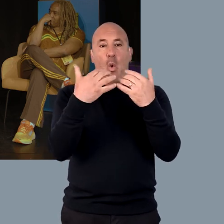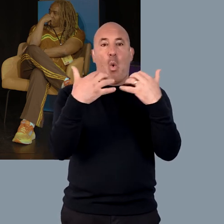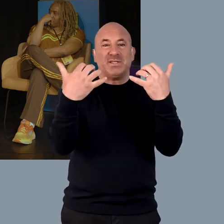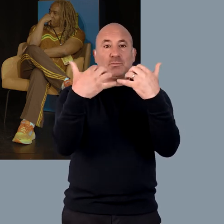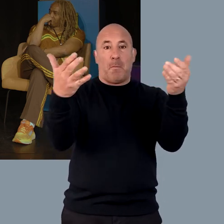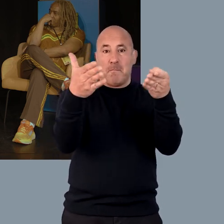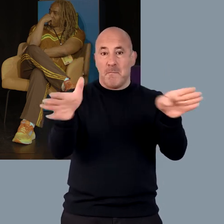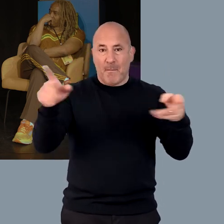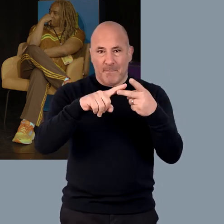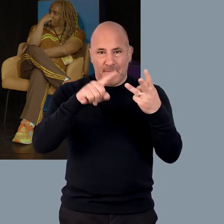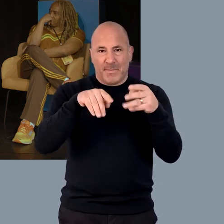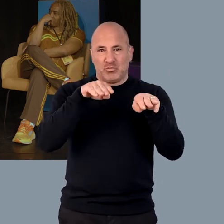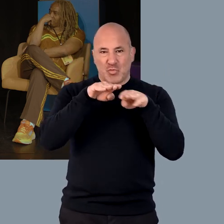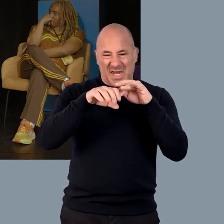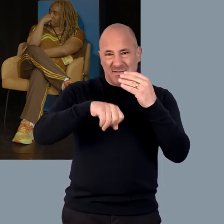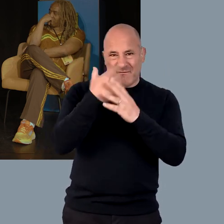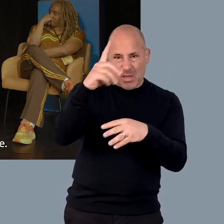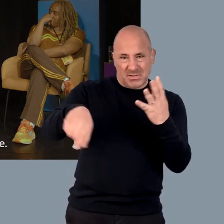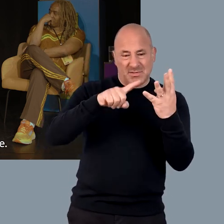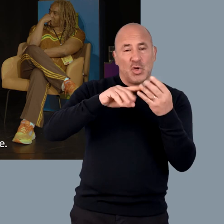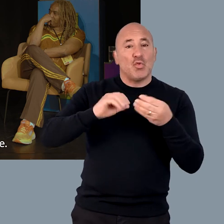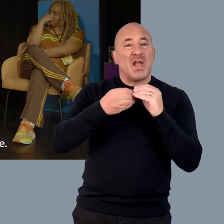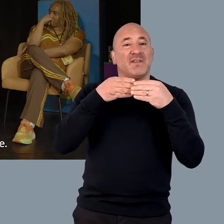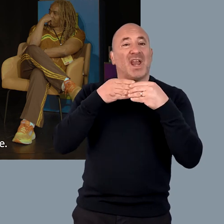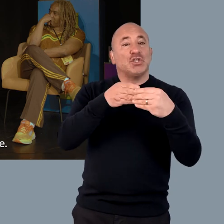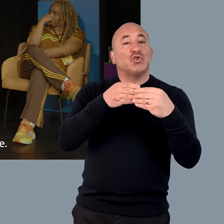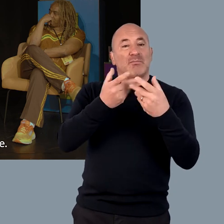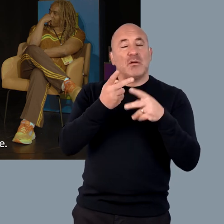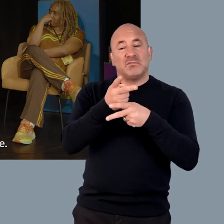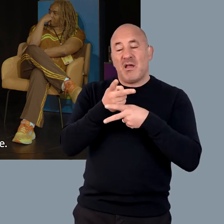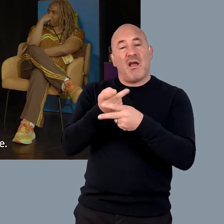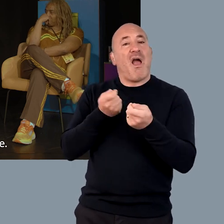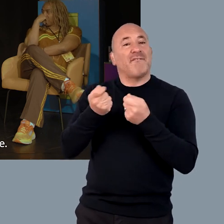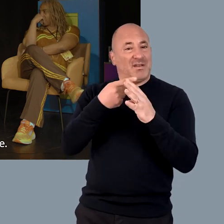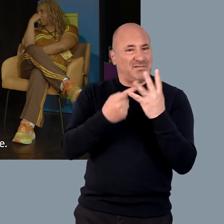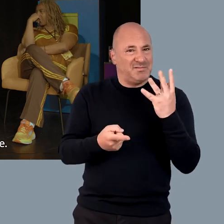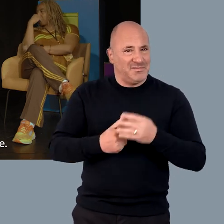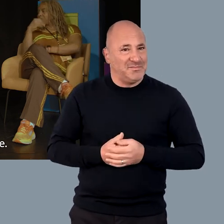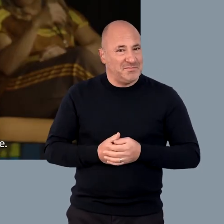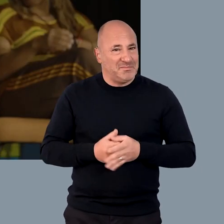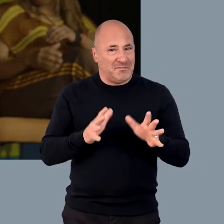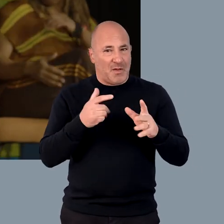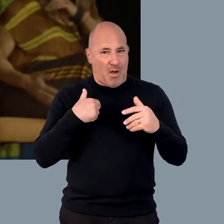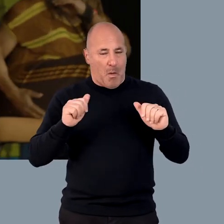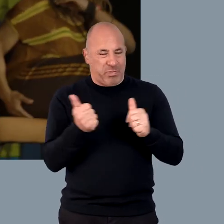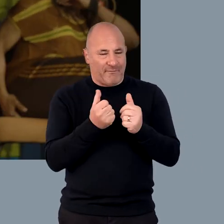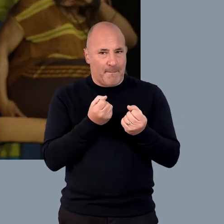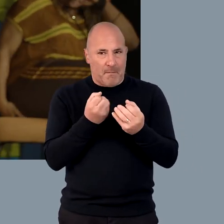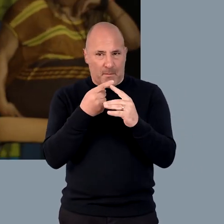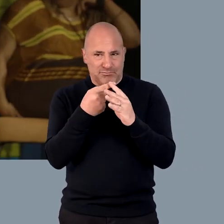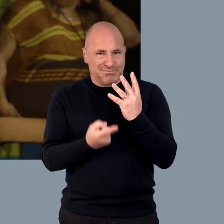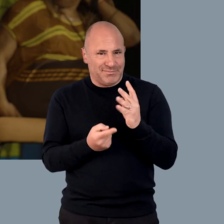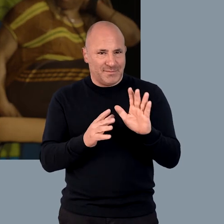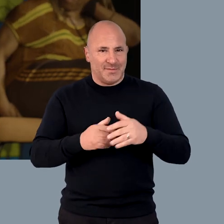reaching a wider audience, training and development and creative leadership and governance. So I'll just very